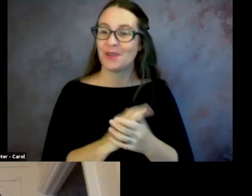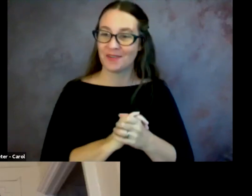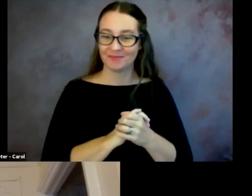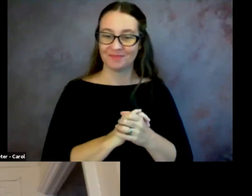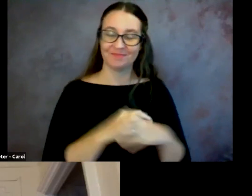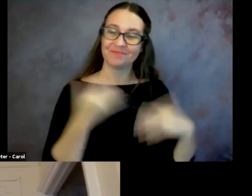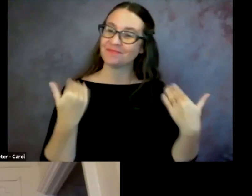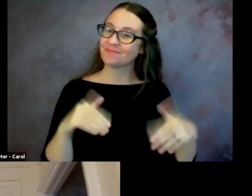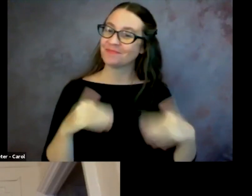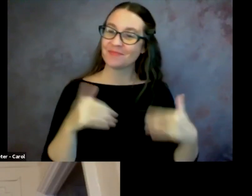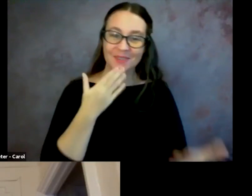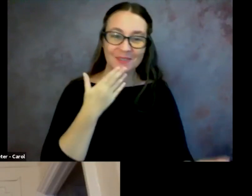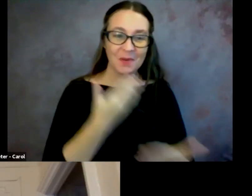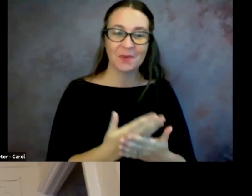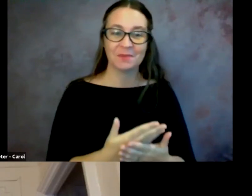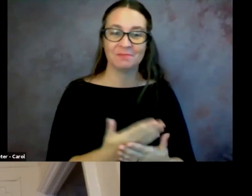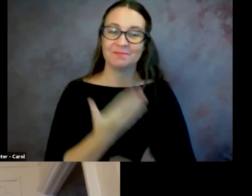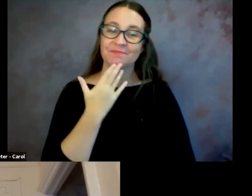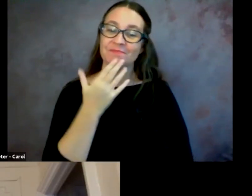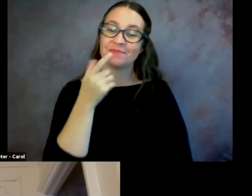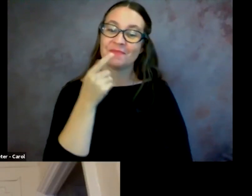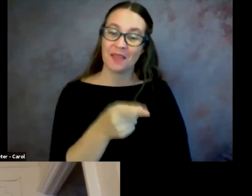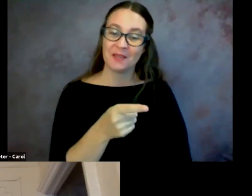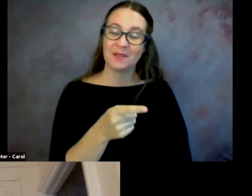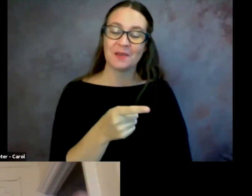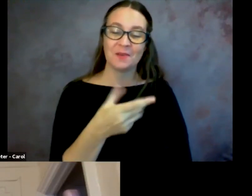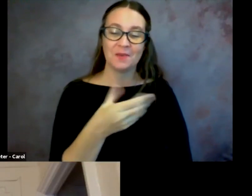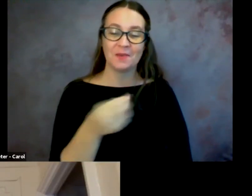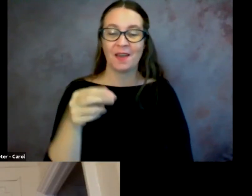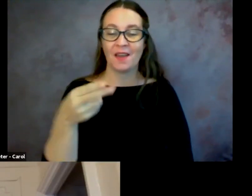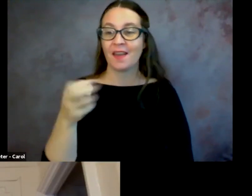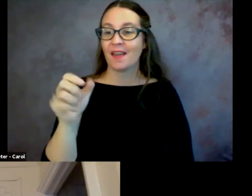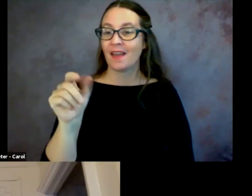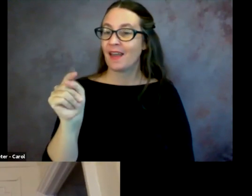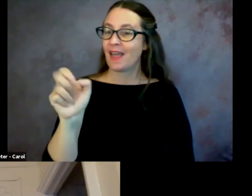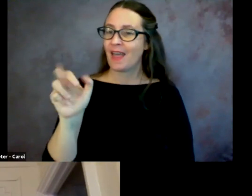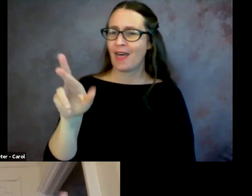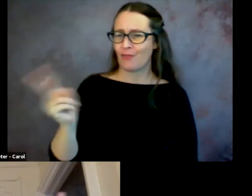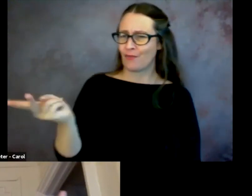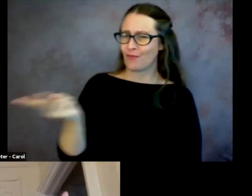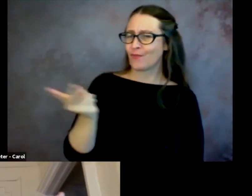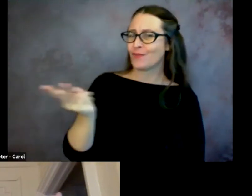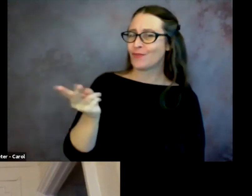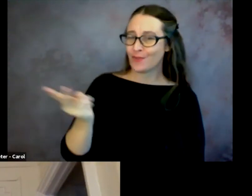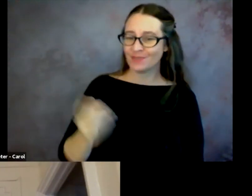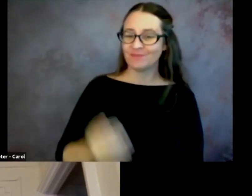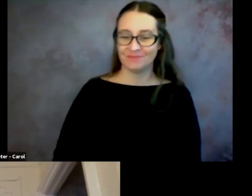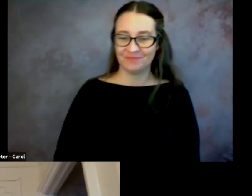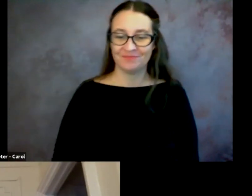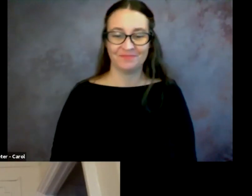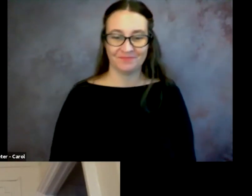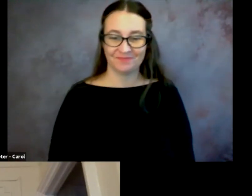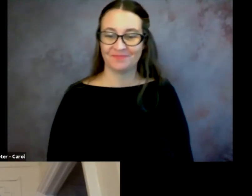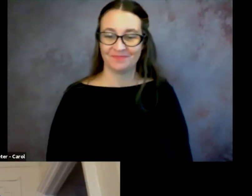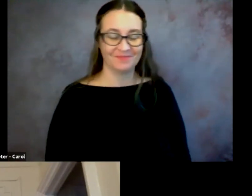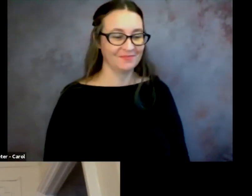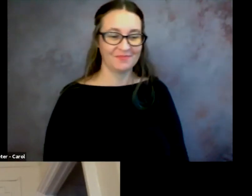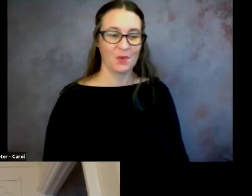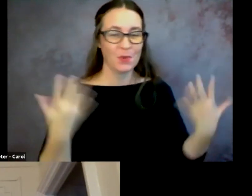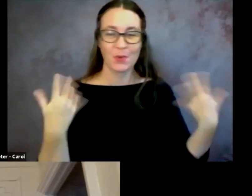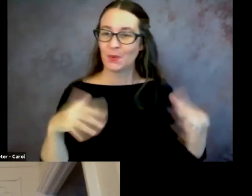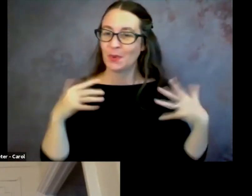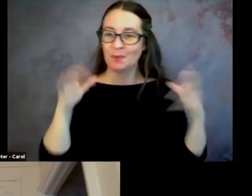So good. I think you and Heather combined just blew people's